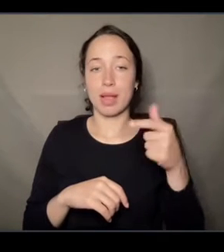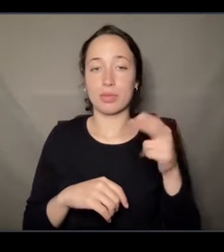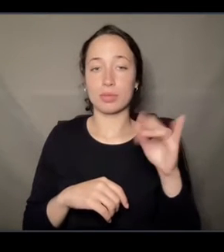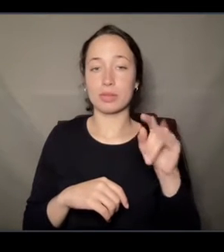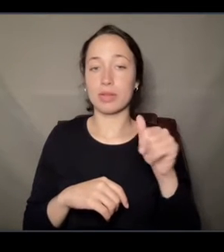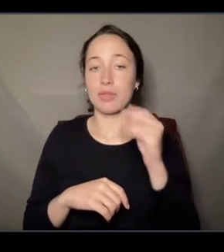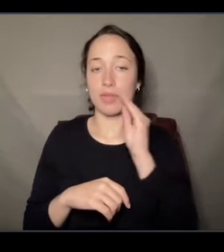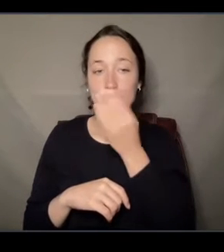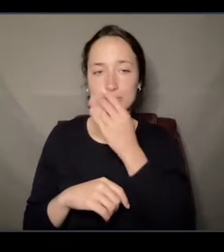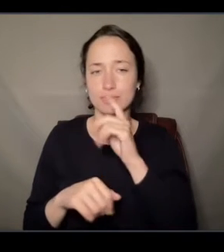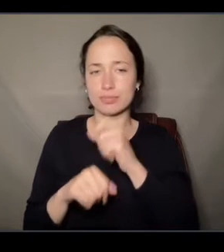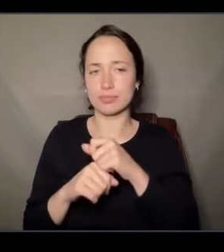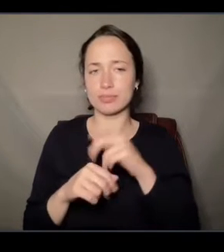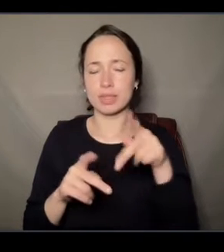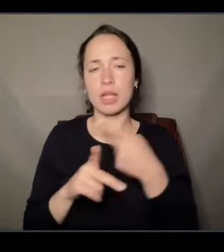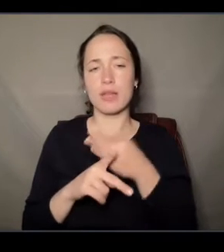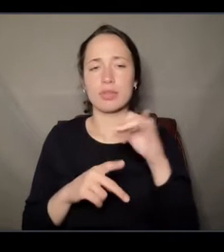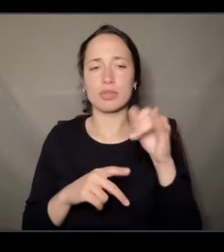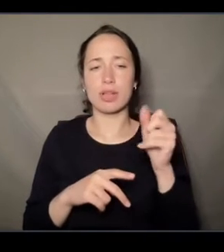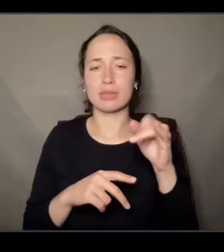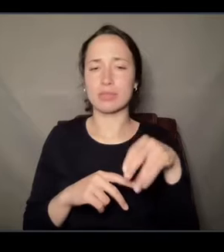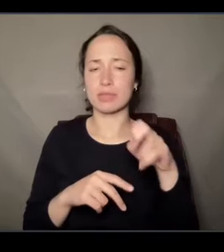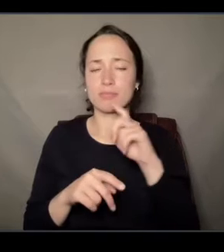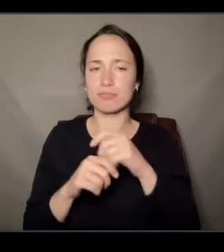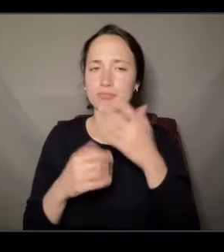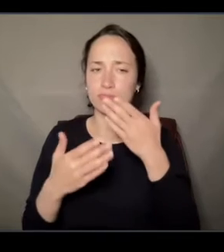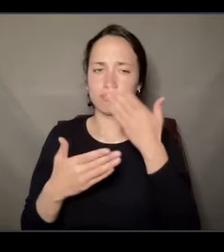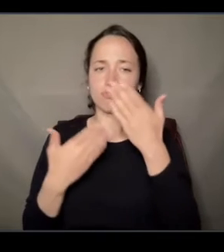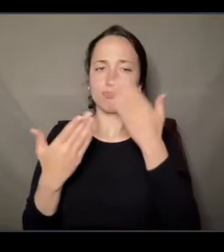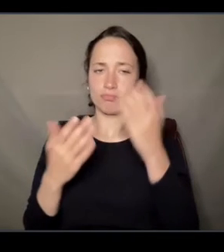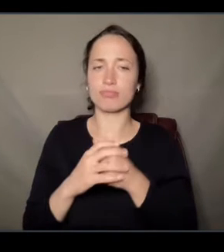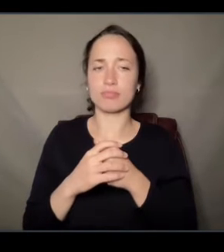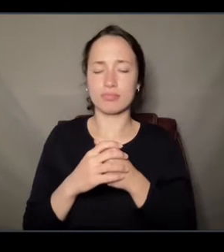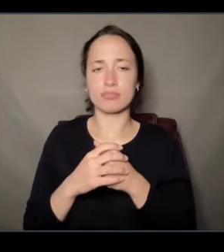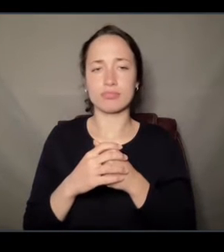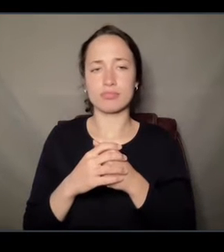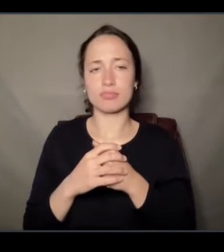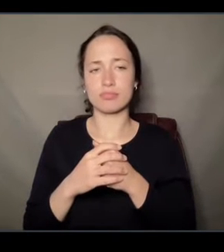flowers, which are a kind of jasmine. They're really fragrant.